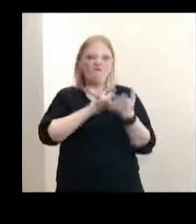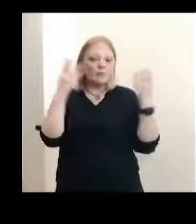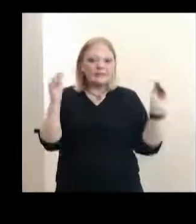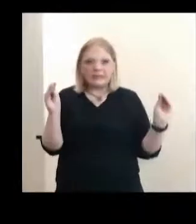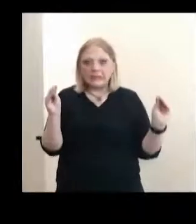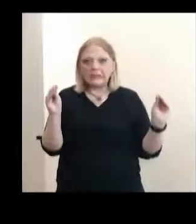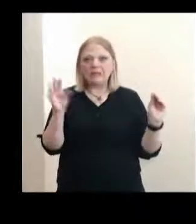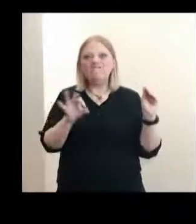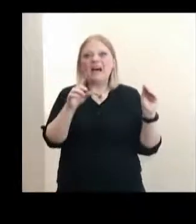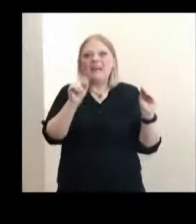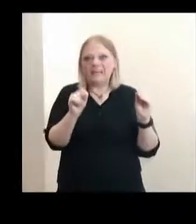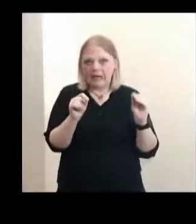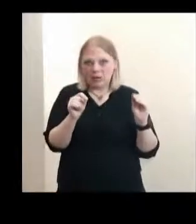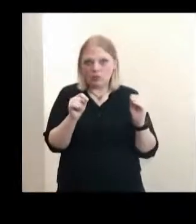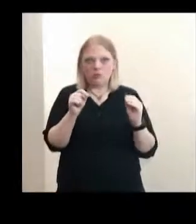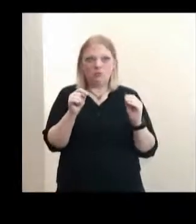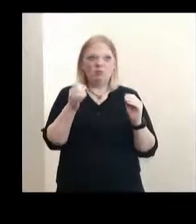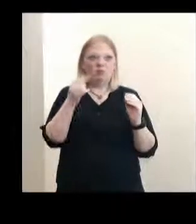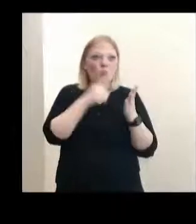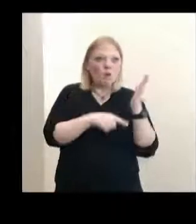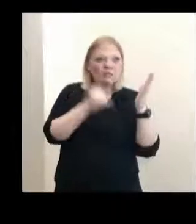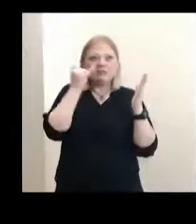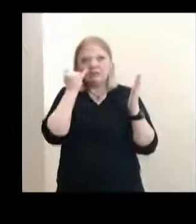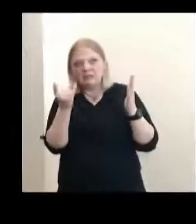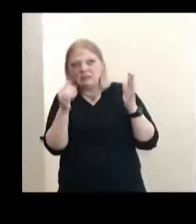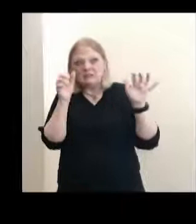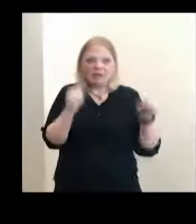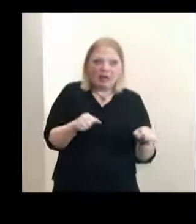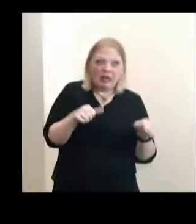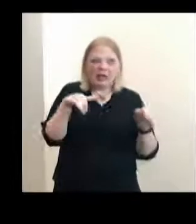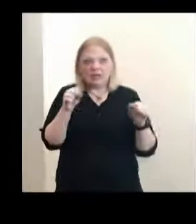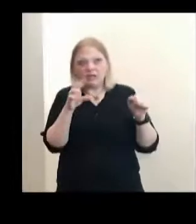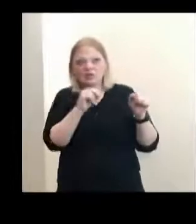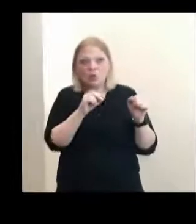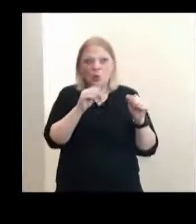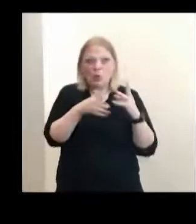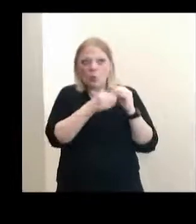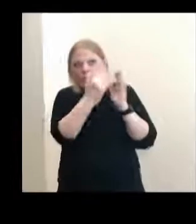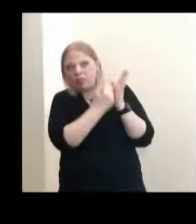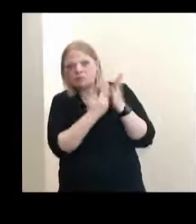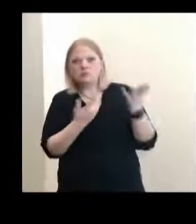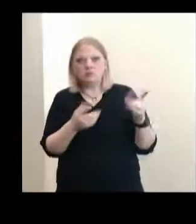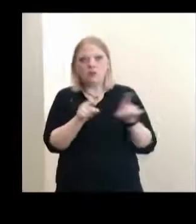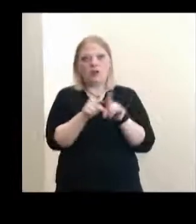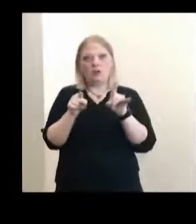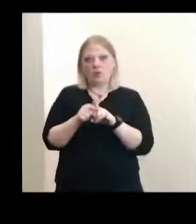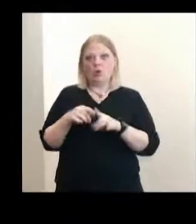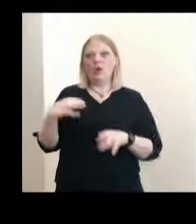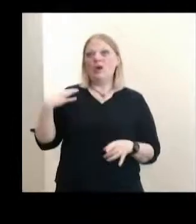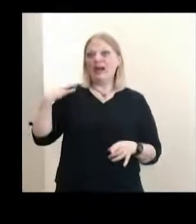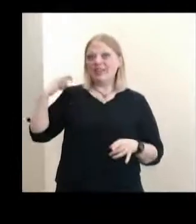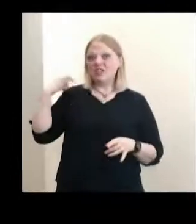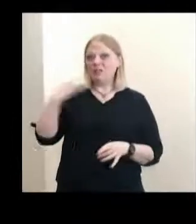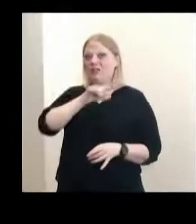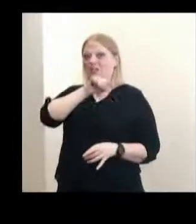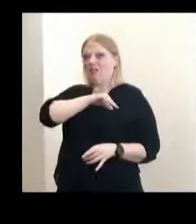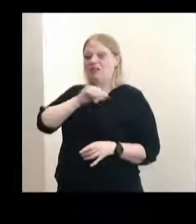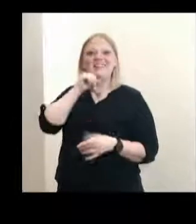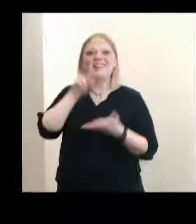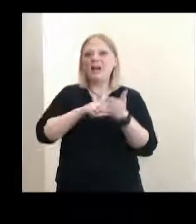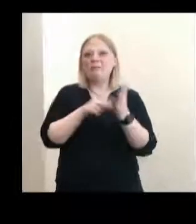pharmacy, find out what, if anything, they're receiving and try to get on their lists. And as always, eligibility does not mean